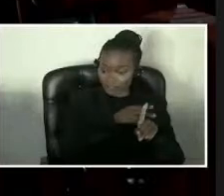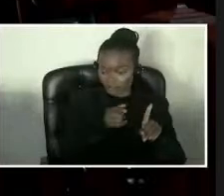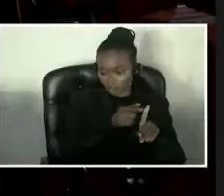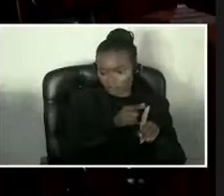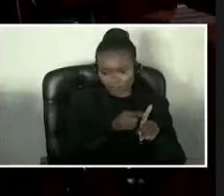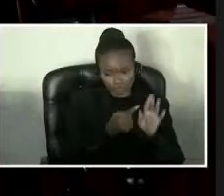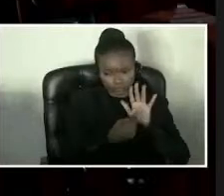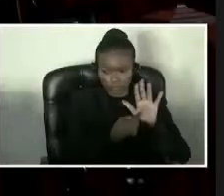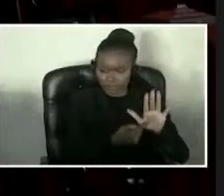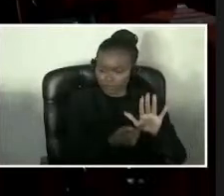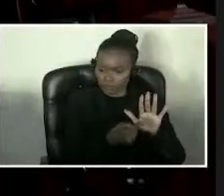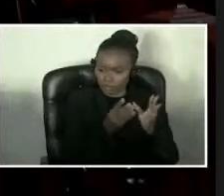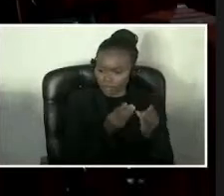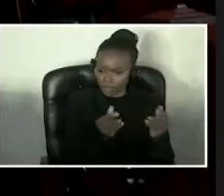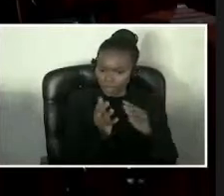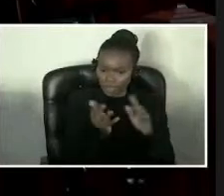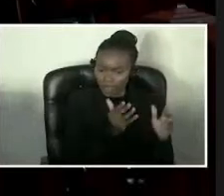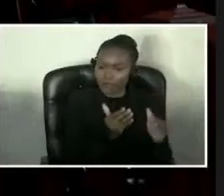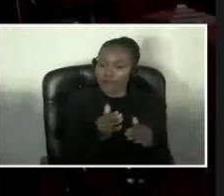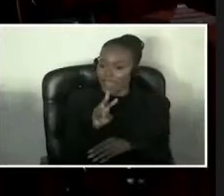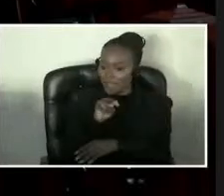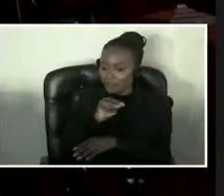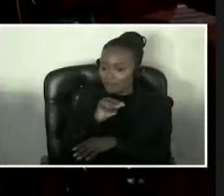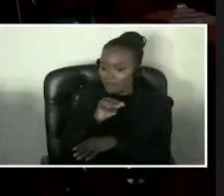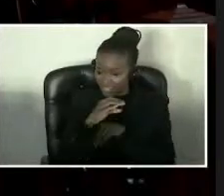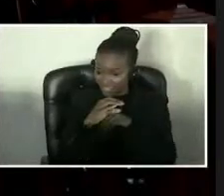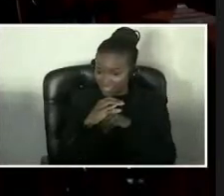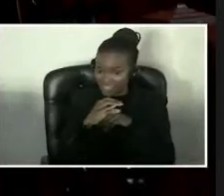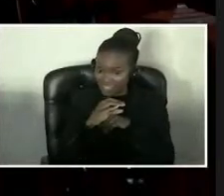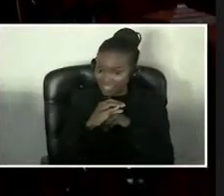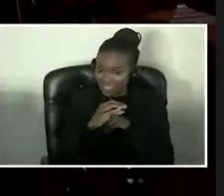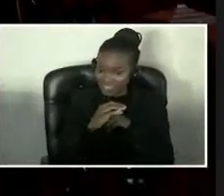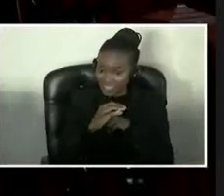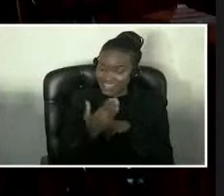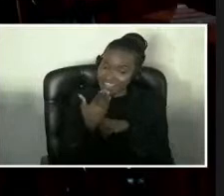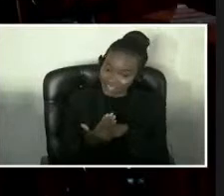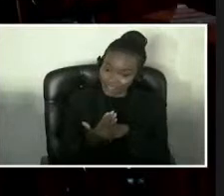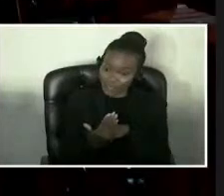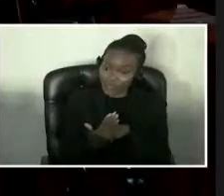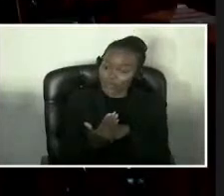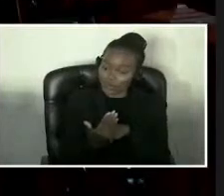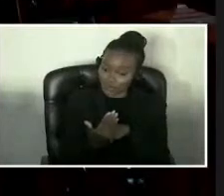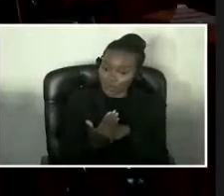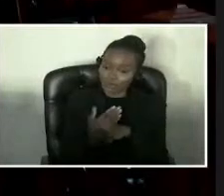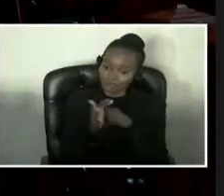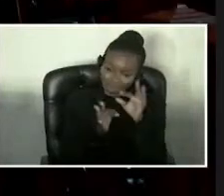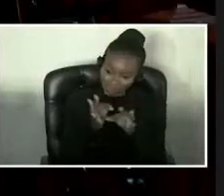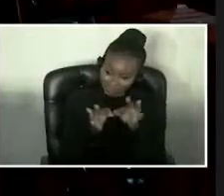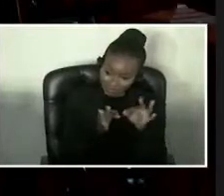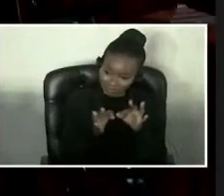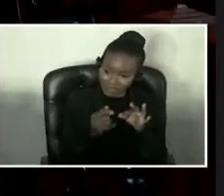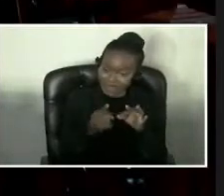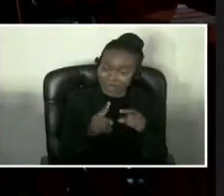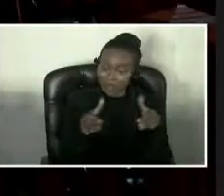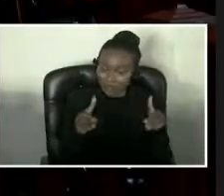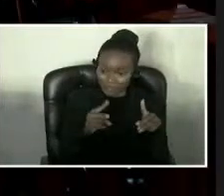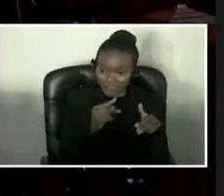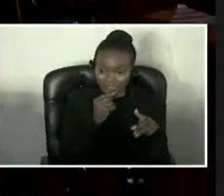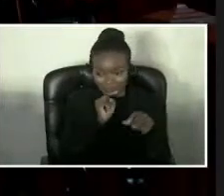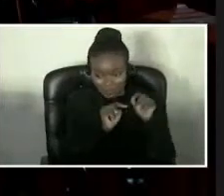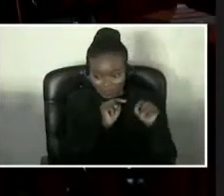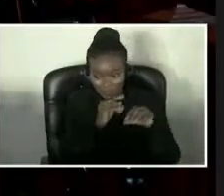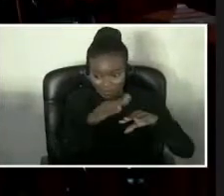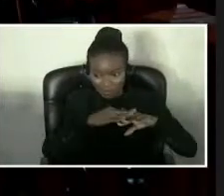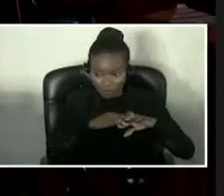to reflect of what must be done although she was biased towards a male in particular but she was holistic we just take that as